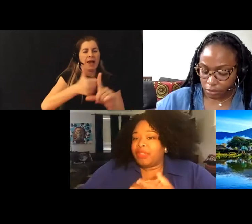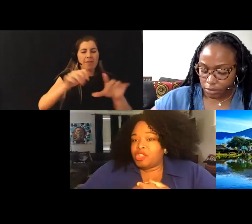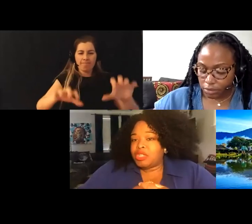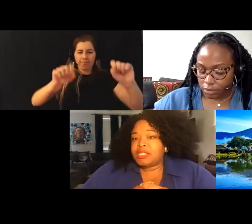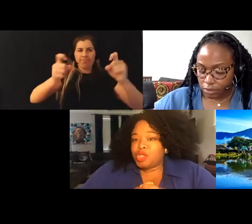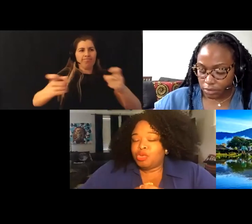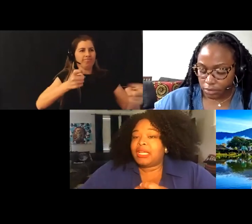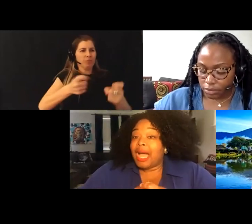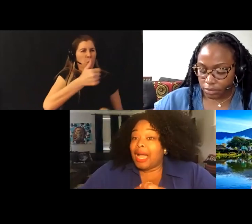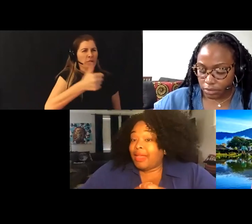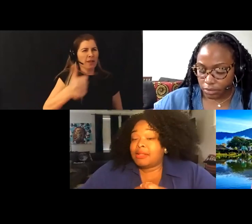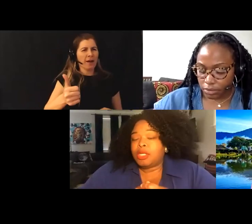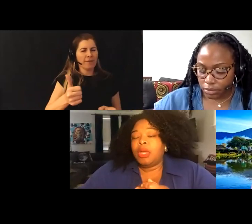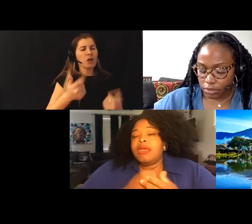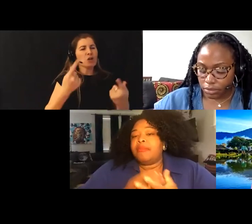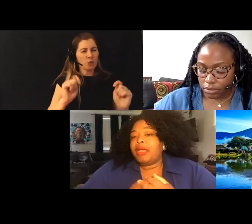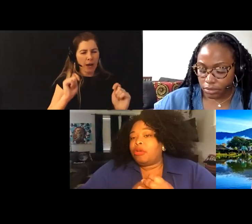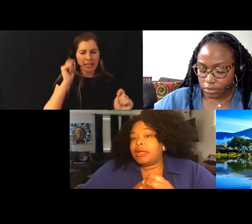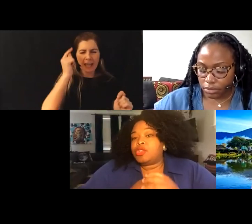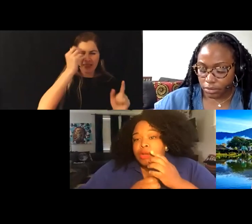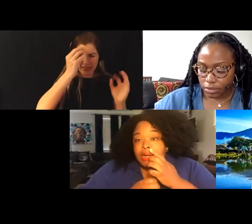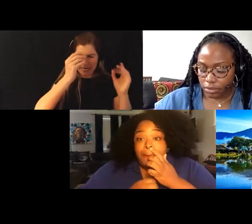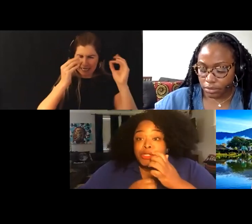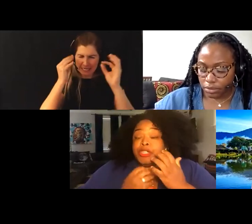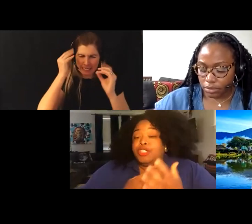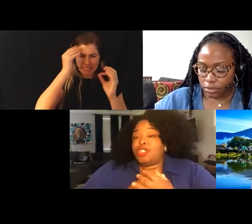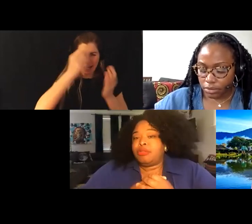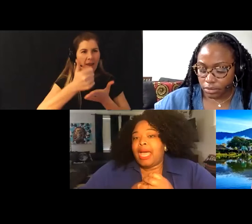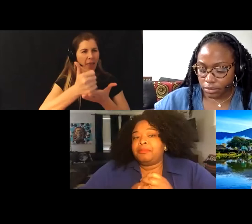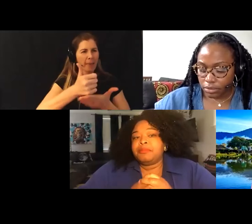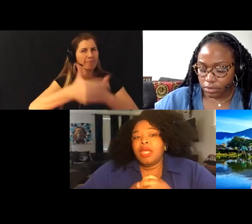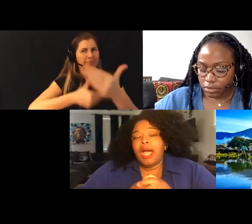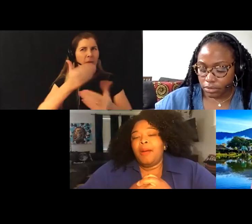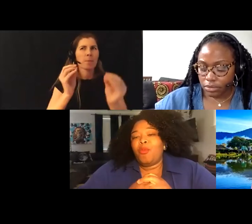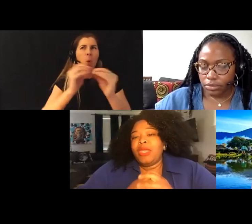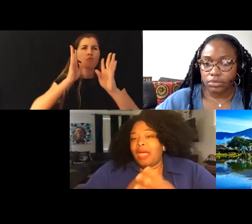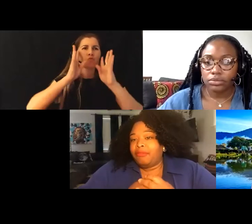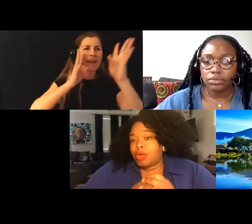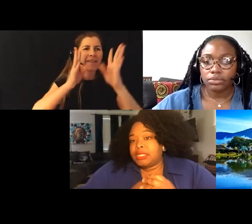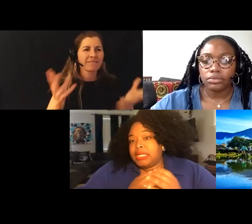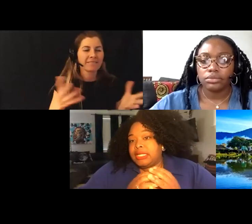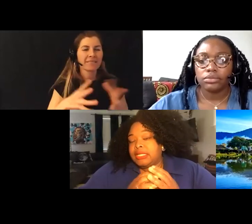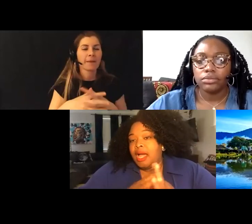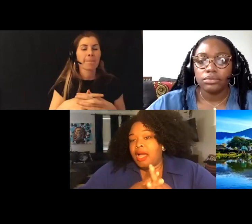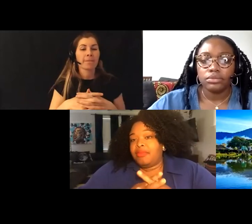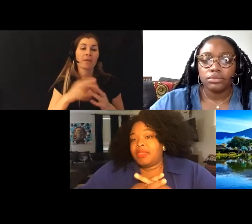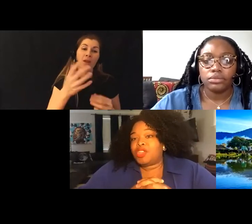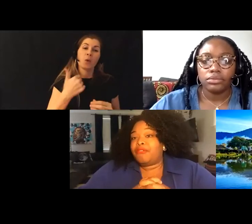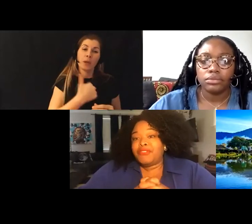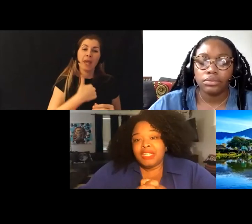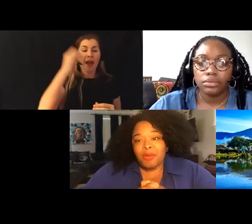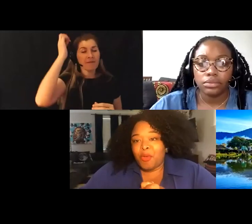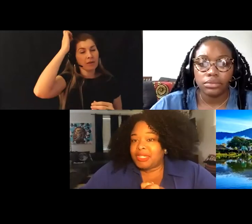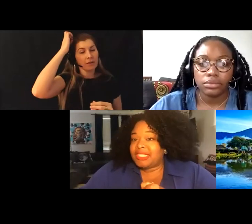use reflection as a tool to guide that. So the micro credentials are an opportunity to do that. We have courses, these